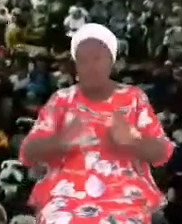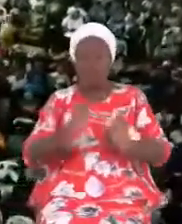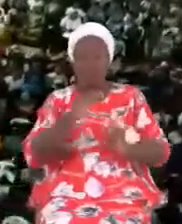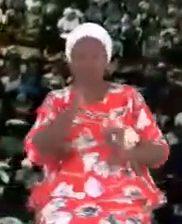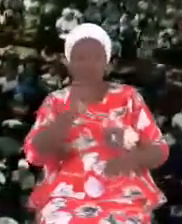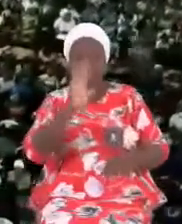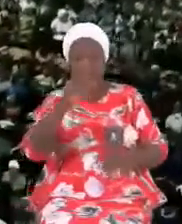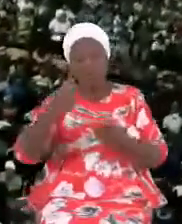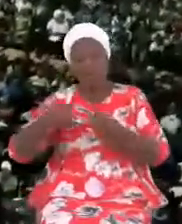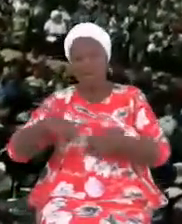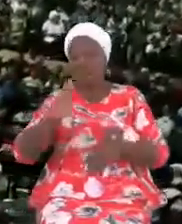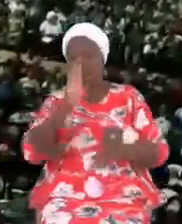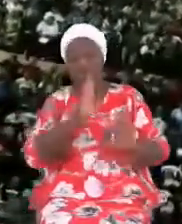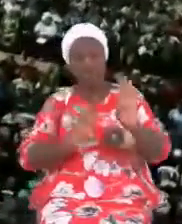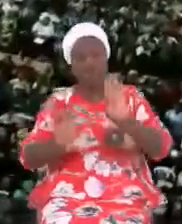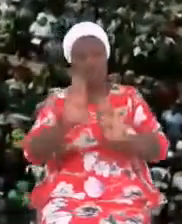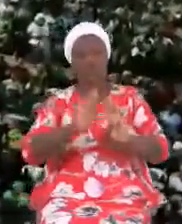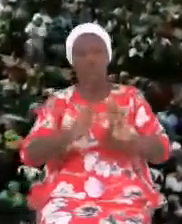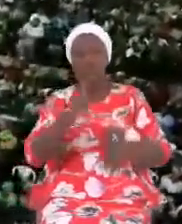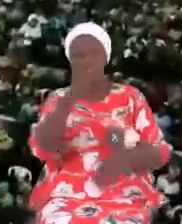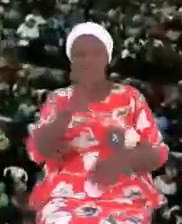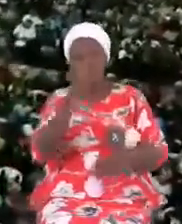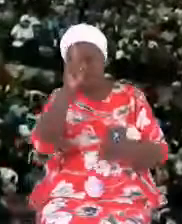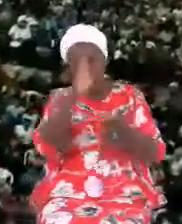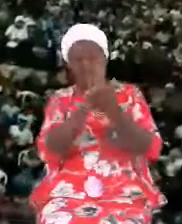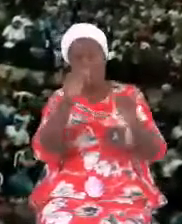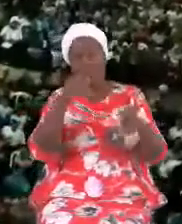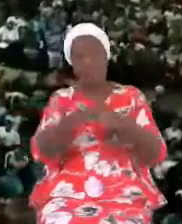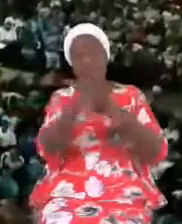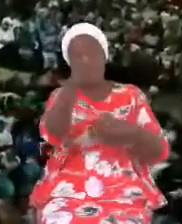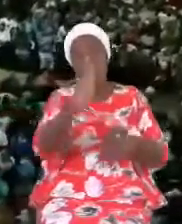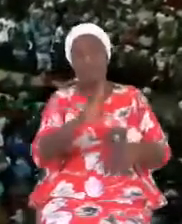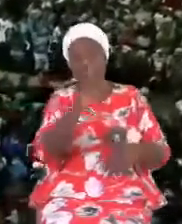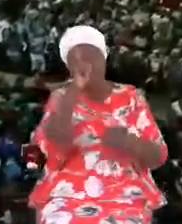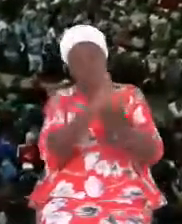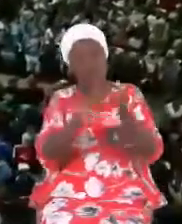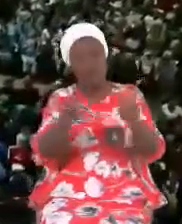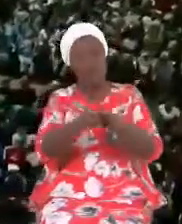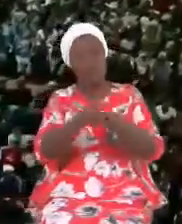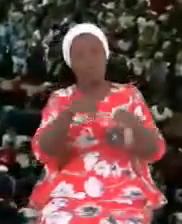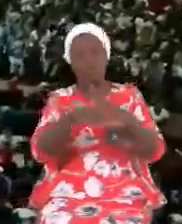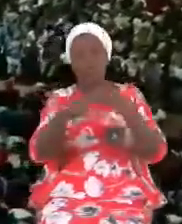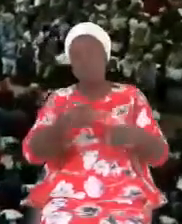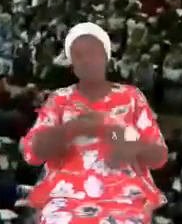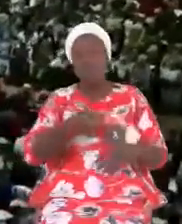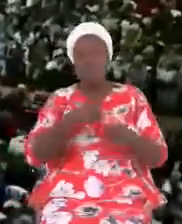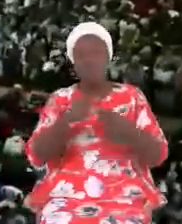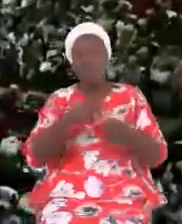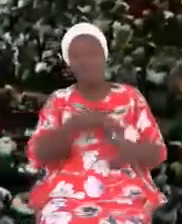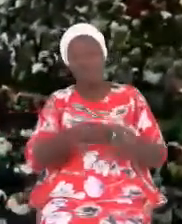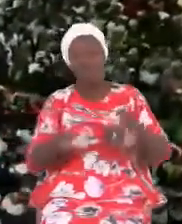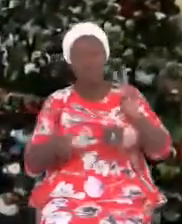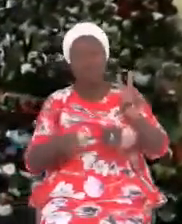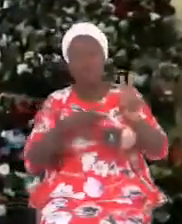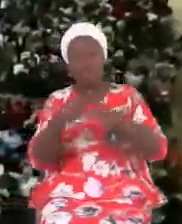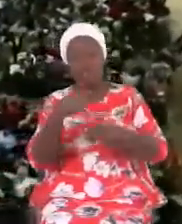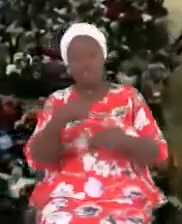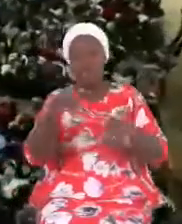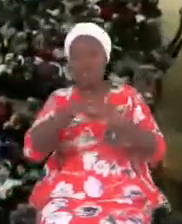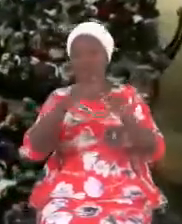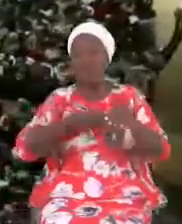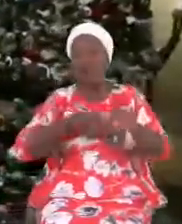heart be troubled. Ye believe in God, believe also in me. Then in verse 2, it says, in my